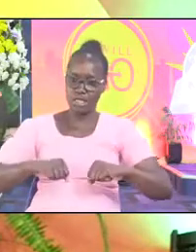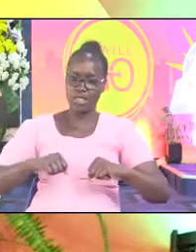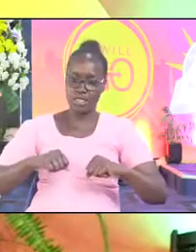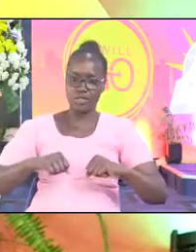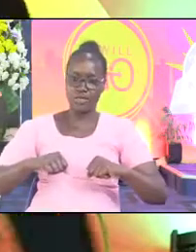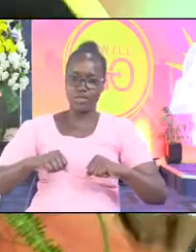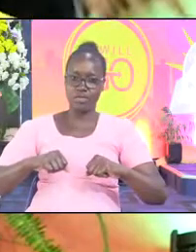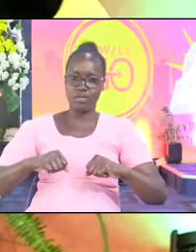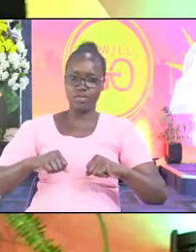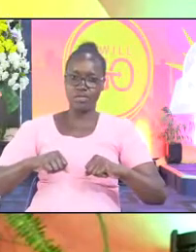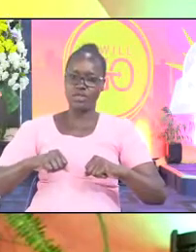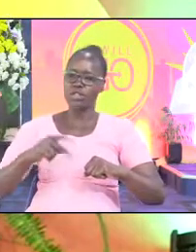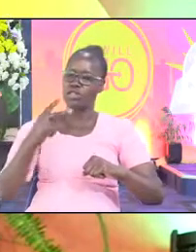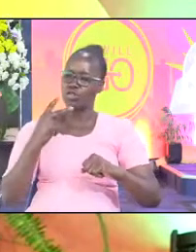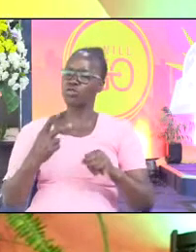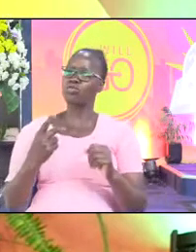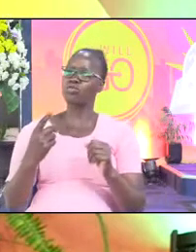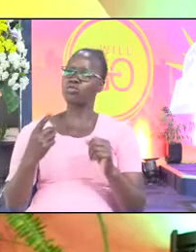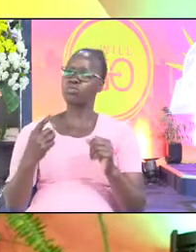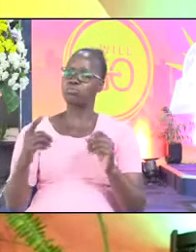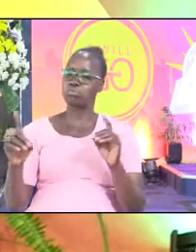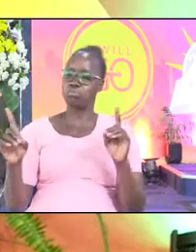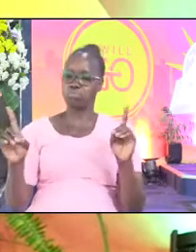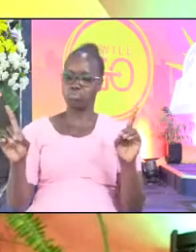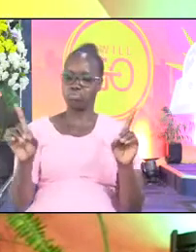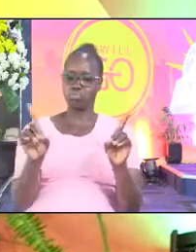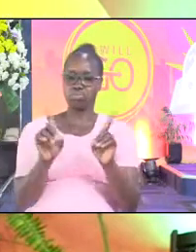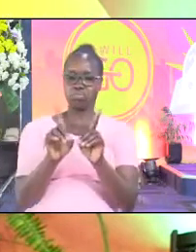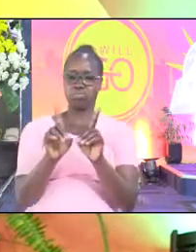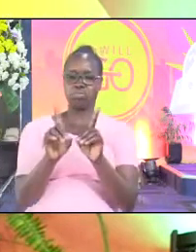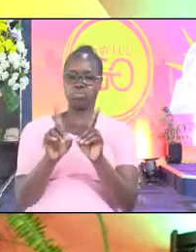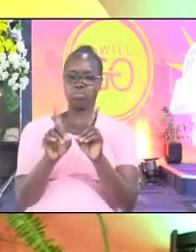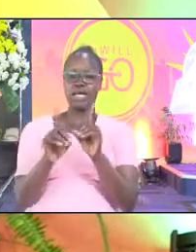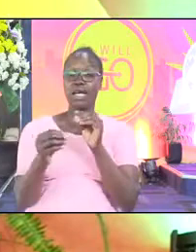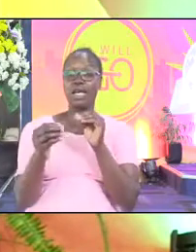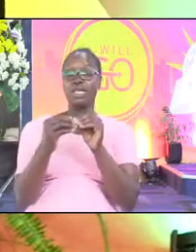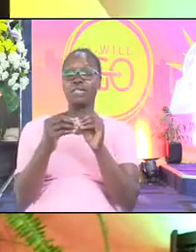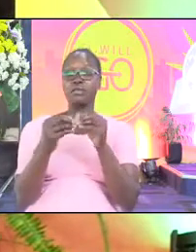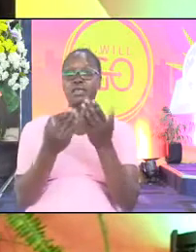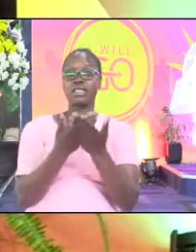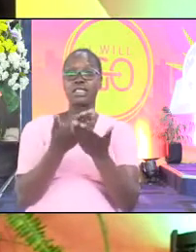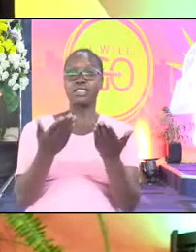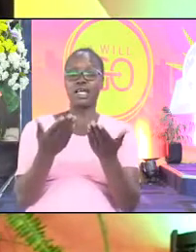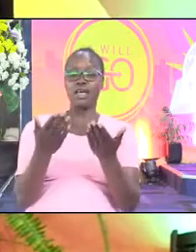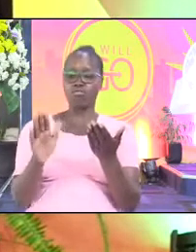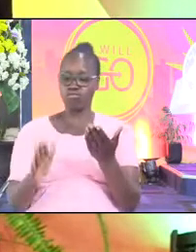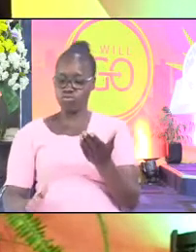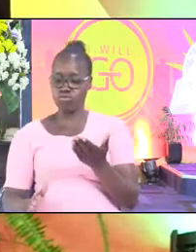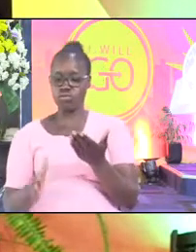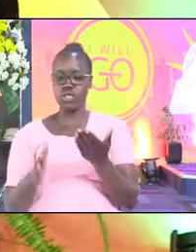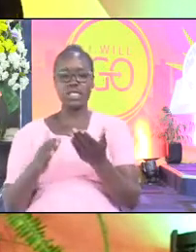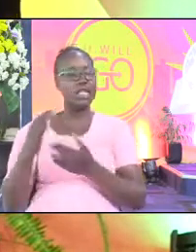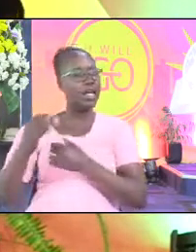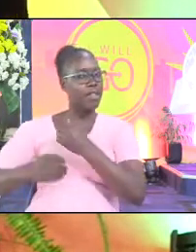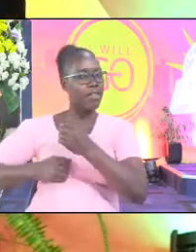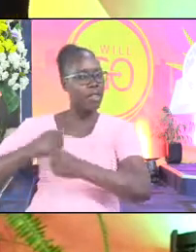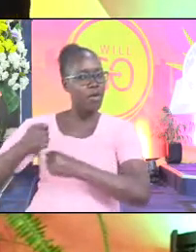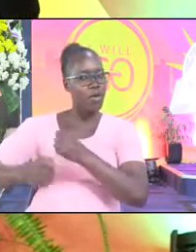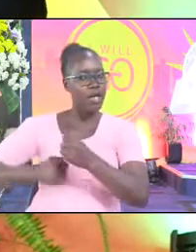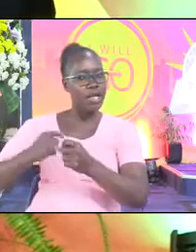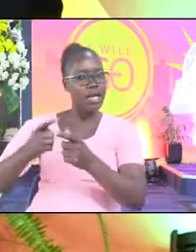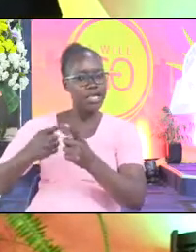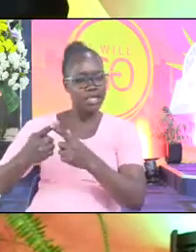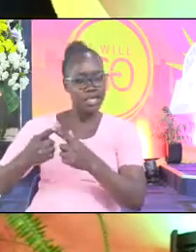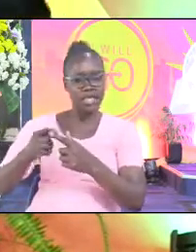possibilities. Two strangers met in absolute silence. And